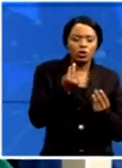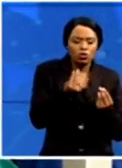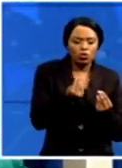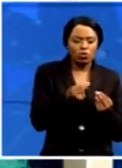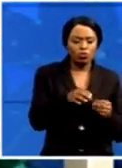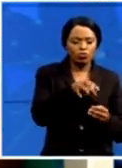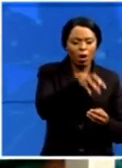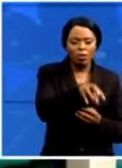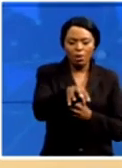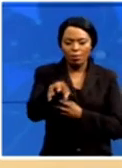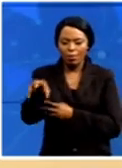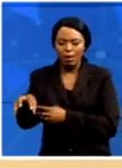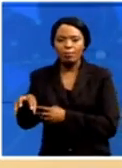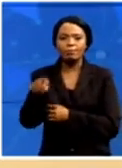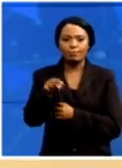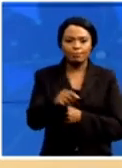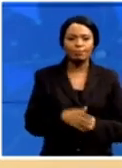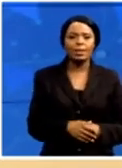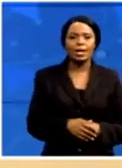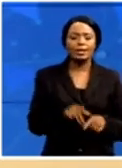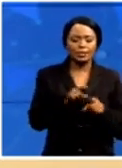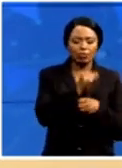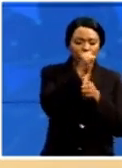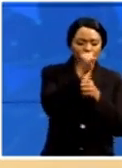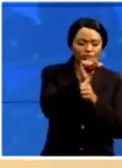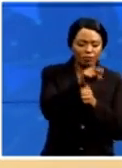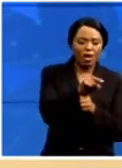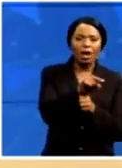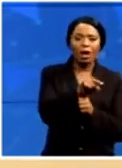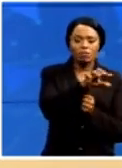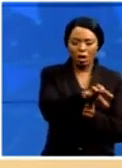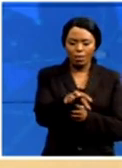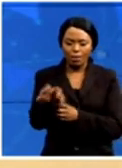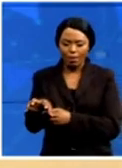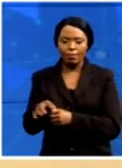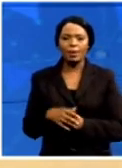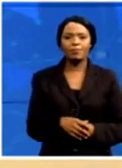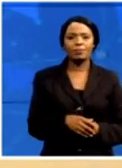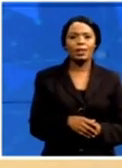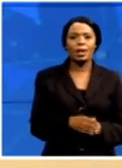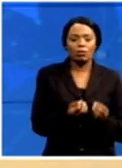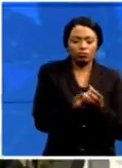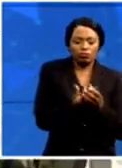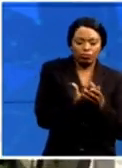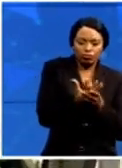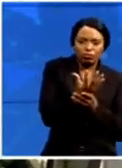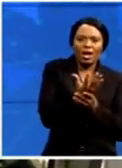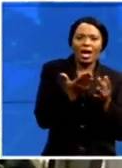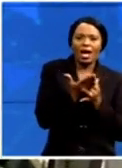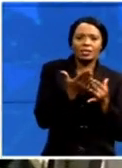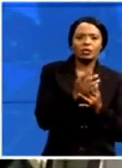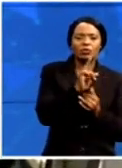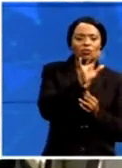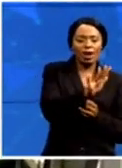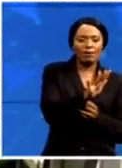The big, let's say, constraint in terms of avocados in the past was access to plant material, trees. But